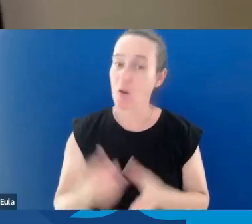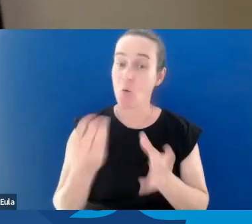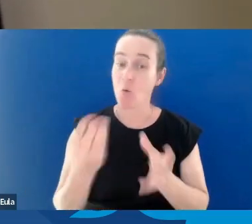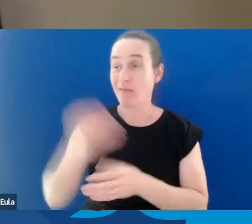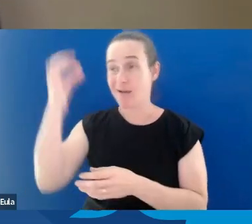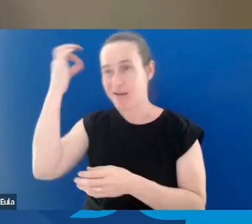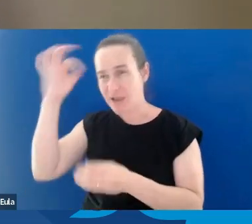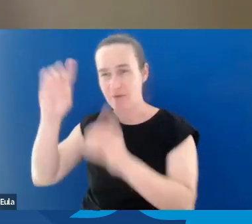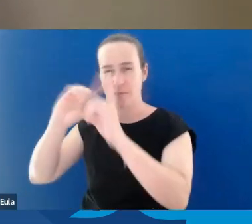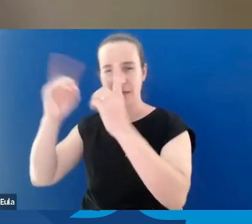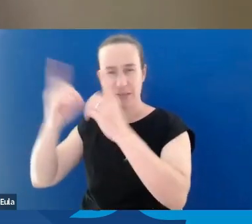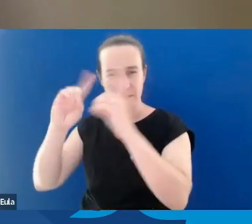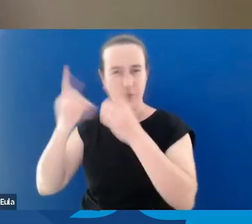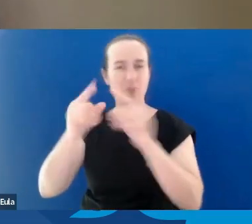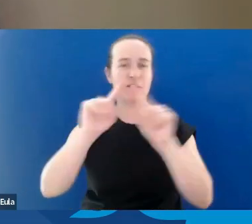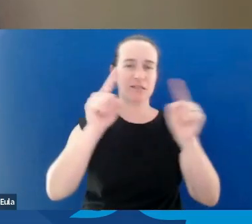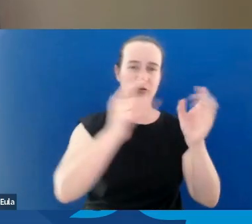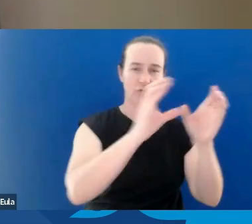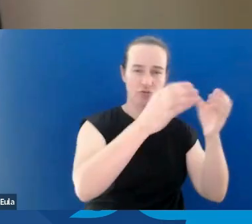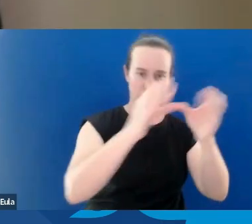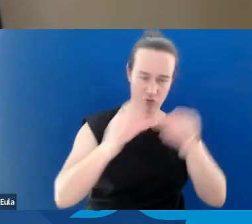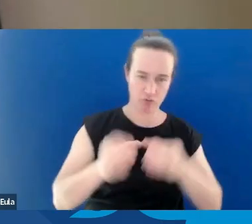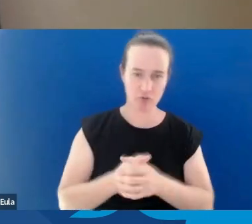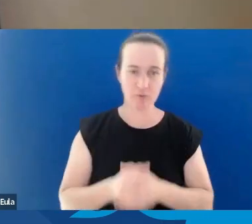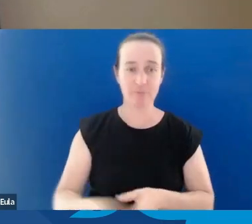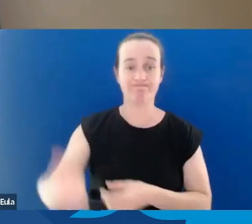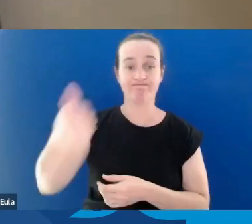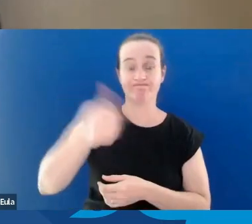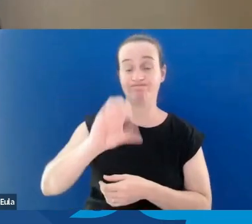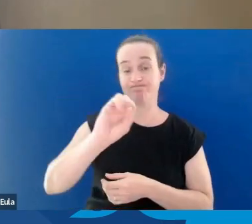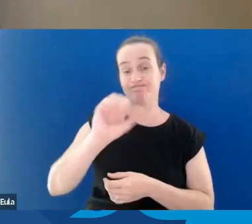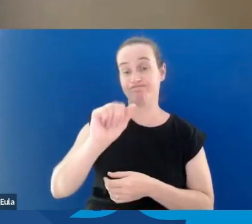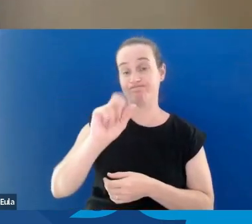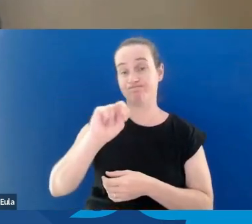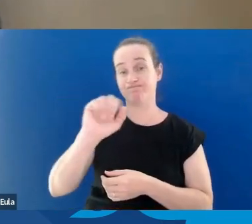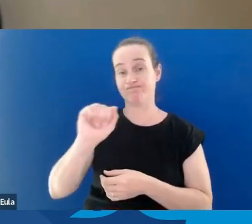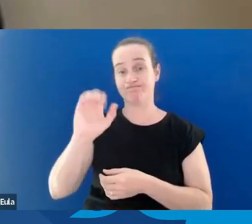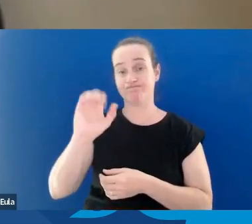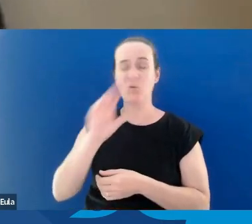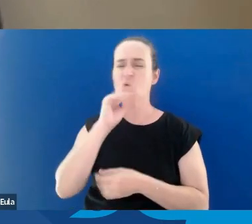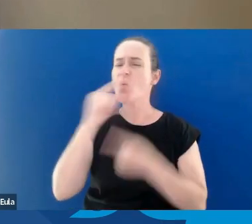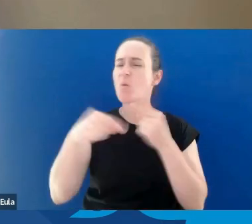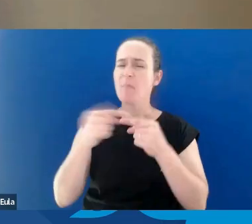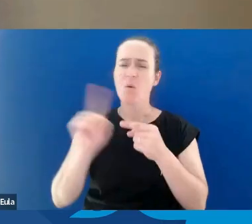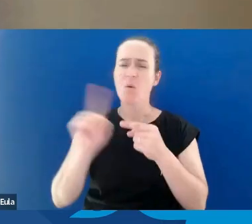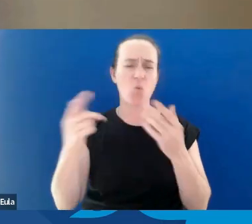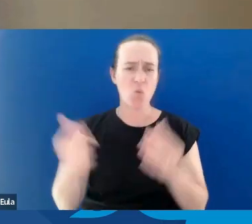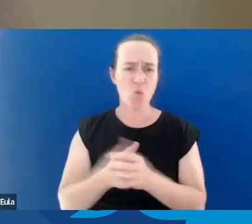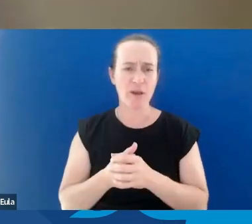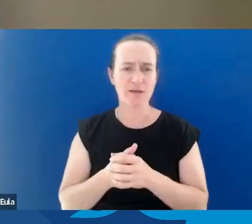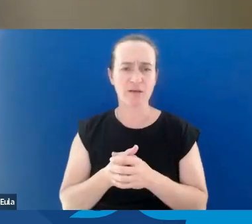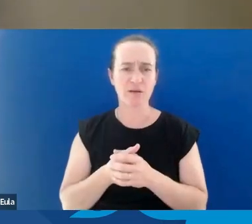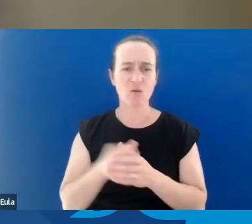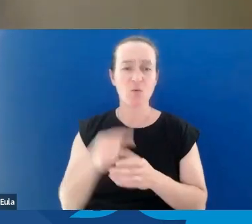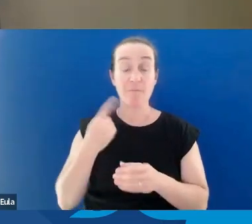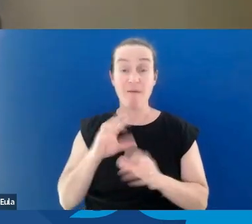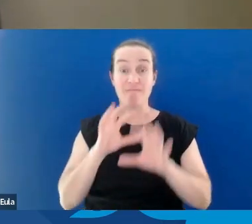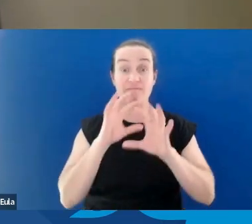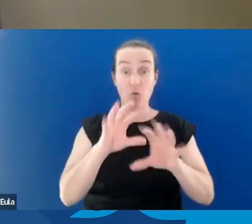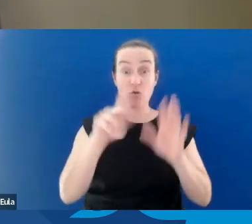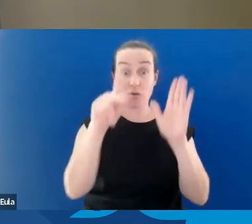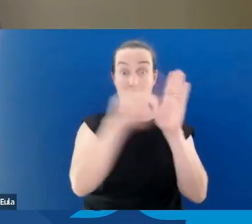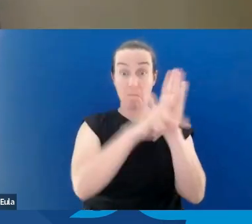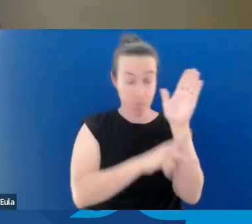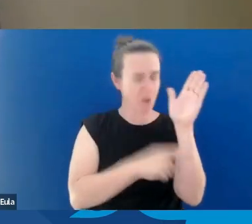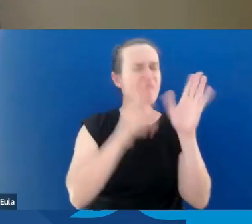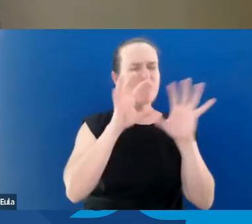government departments. And SANAC spoke specifically about, once again, not pushing policies and programs